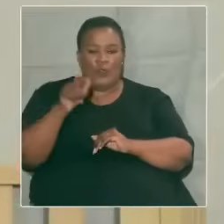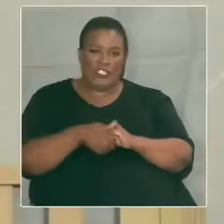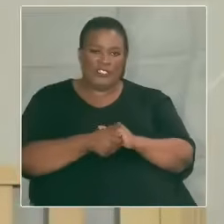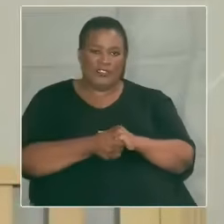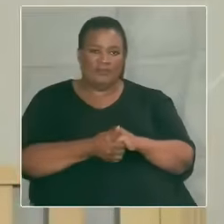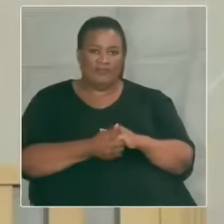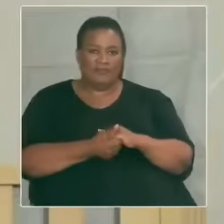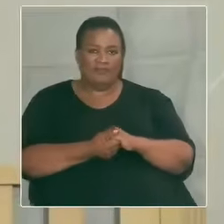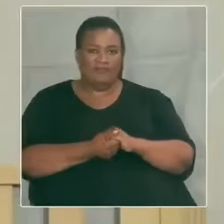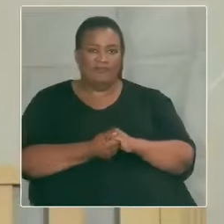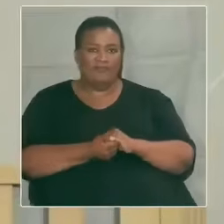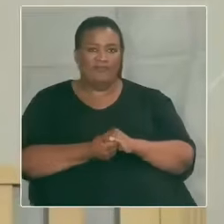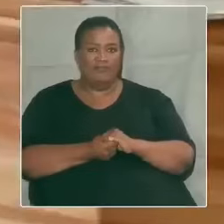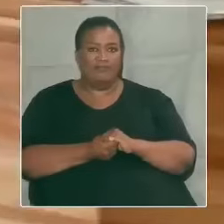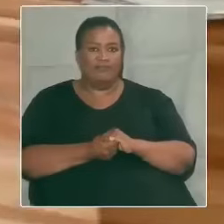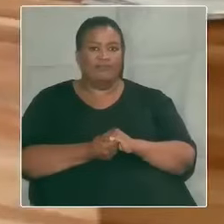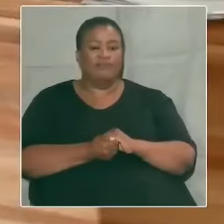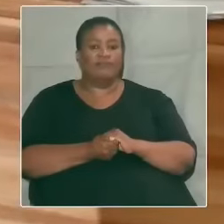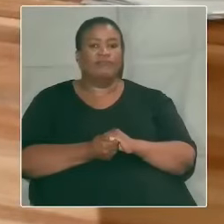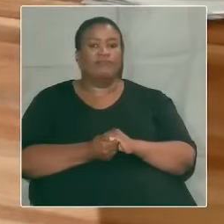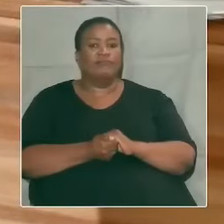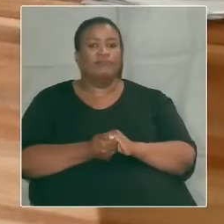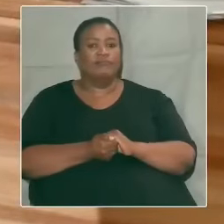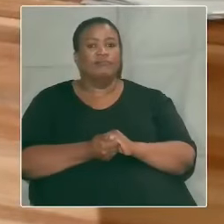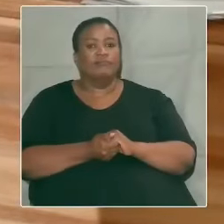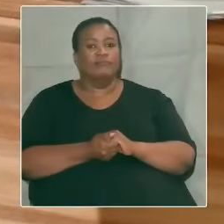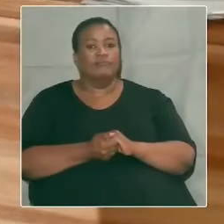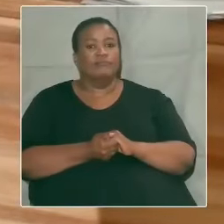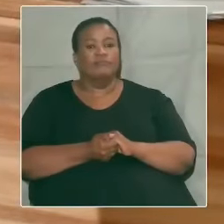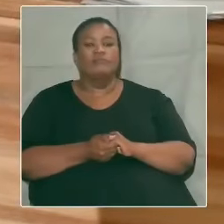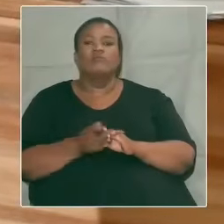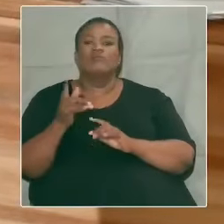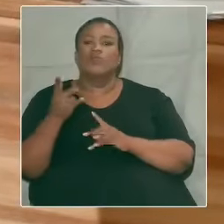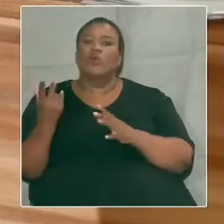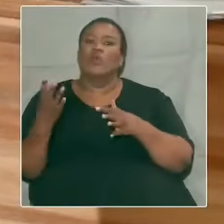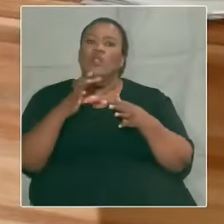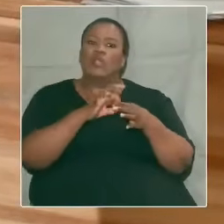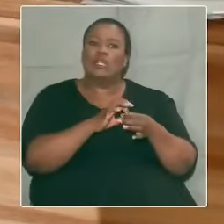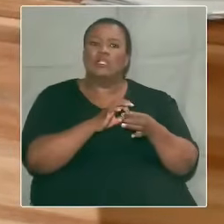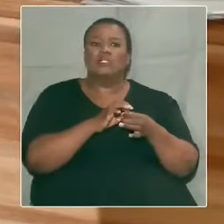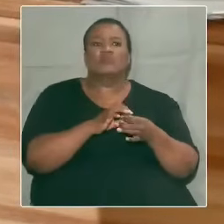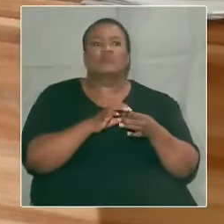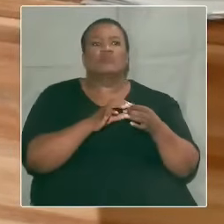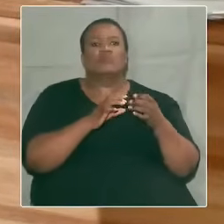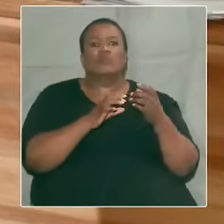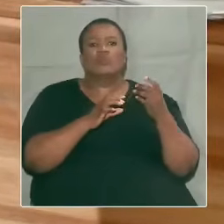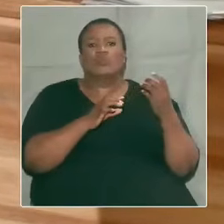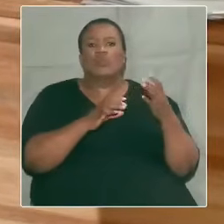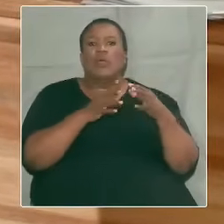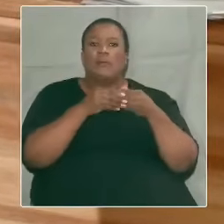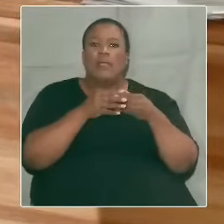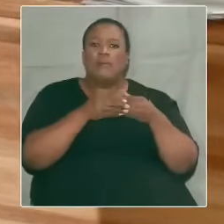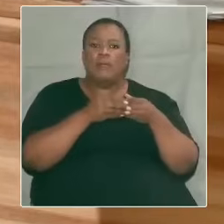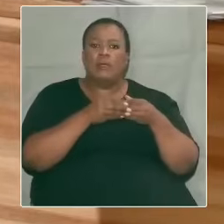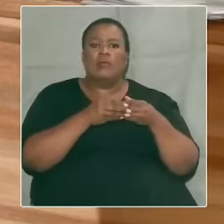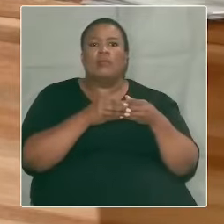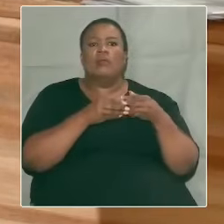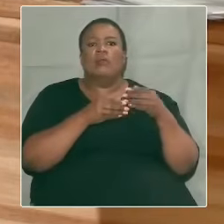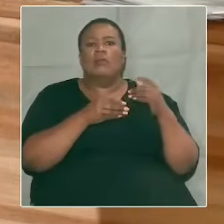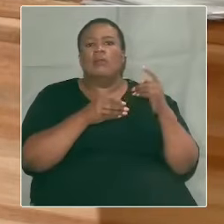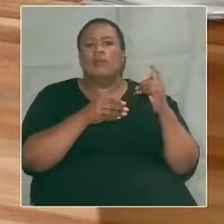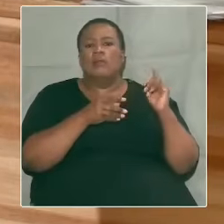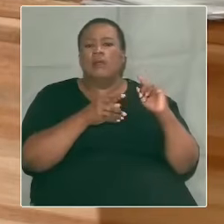That's correct. And equally with regard to the links to cartel members and the concerns over